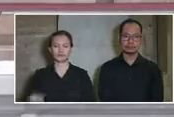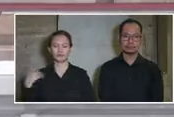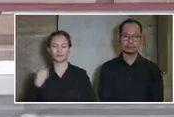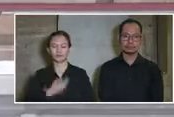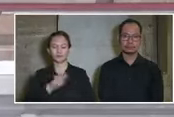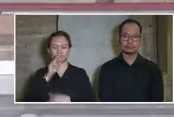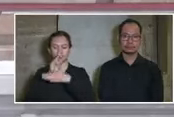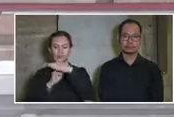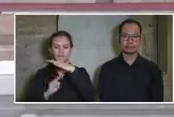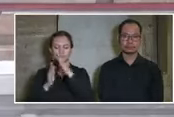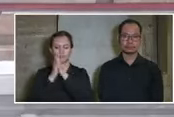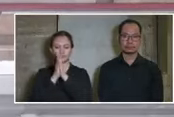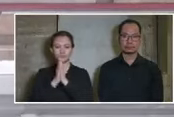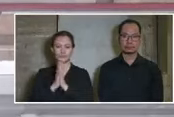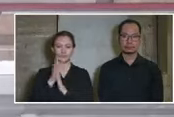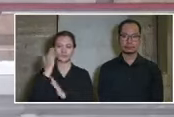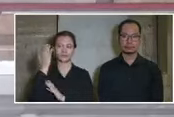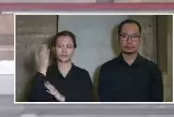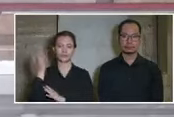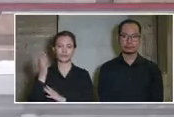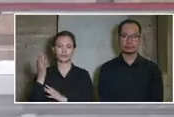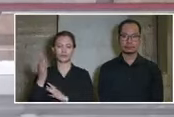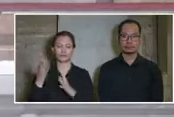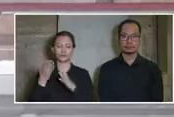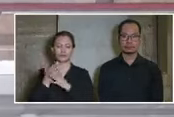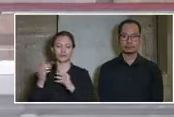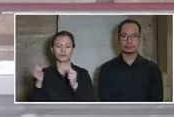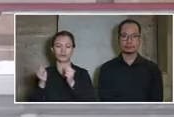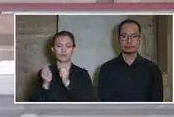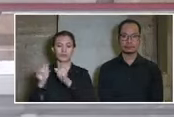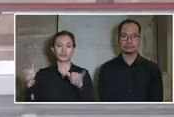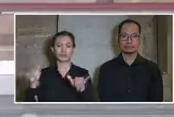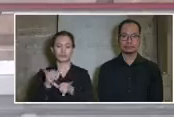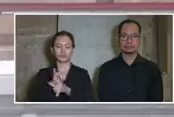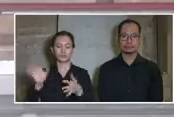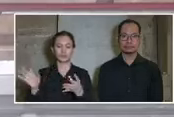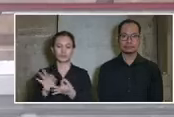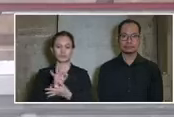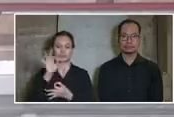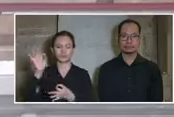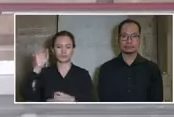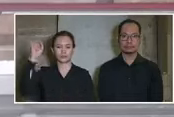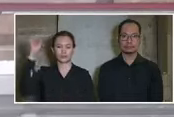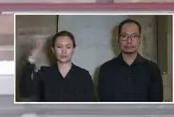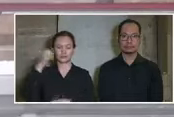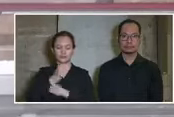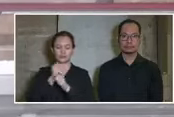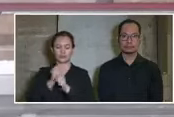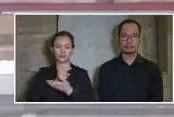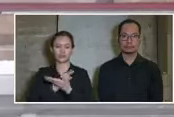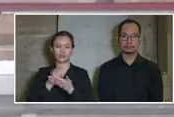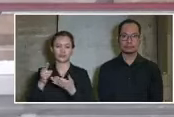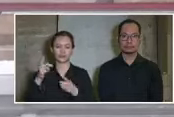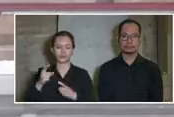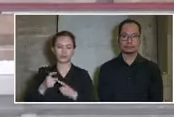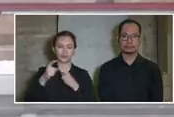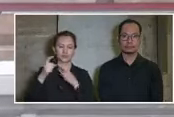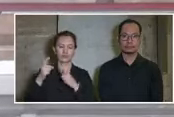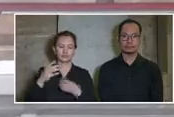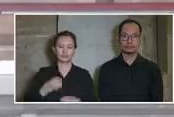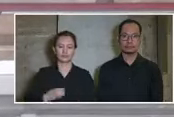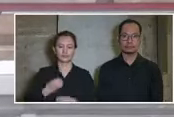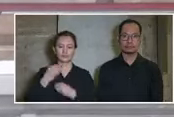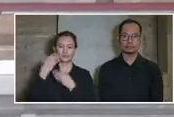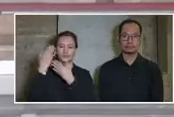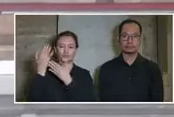humbly implore you, by the same Spirit, graciously make holy these gifts we have brought to you